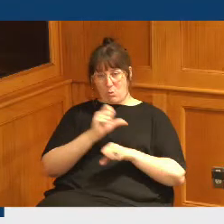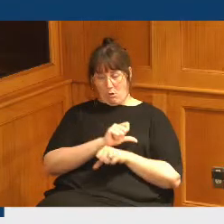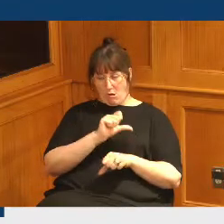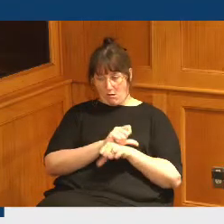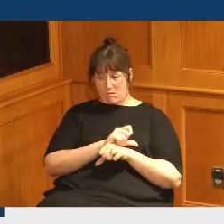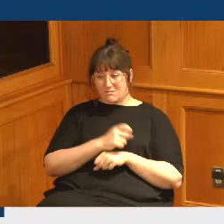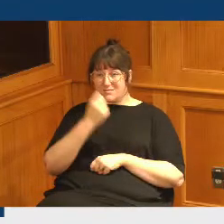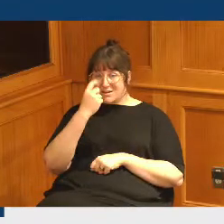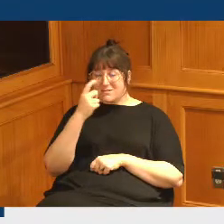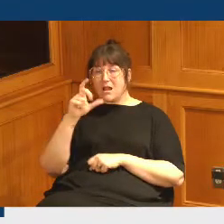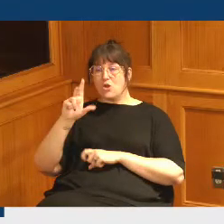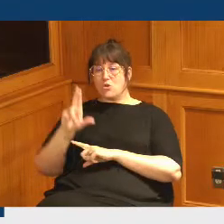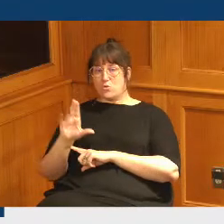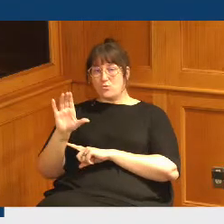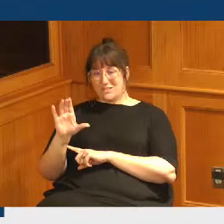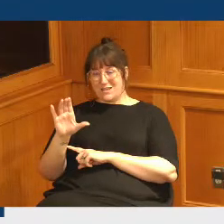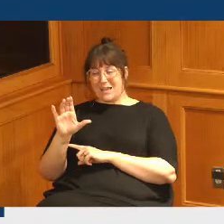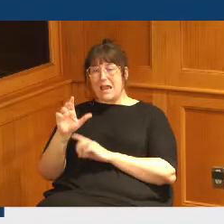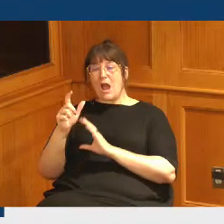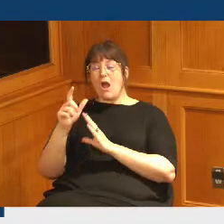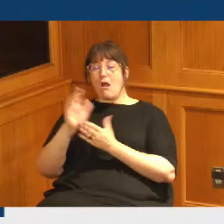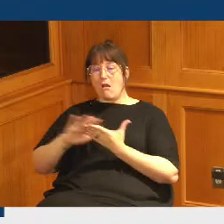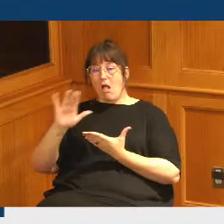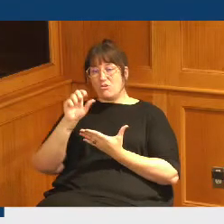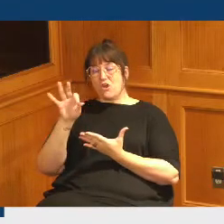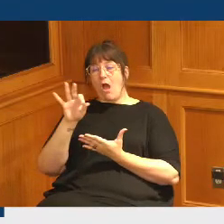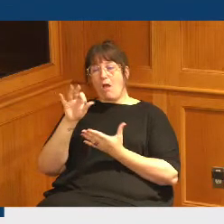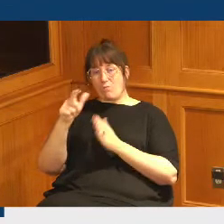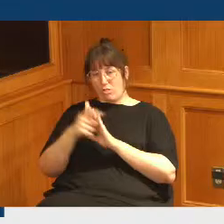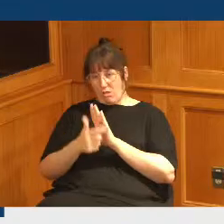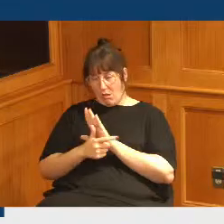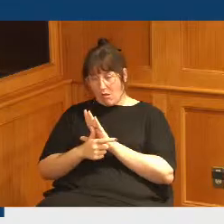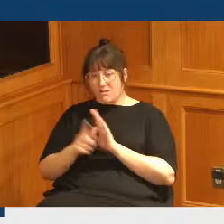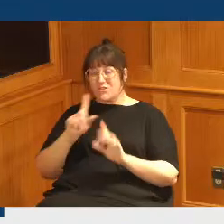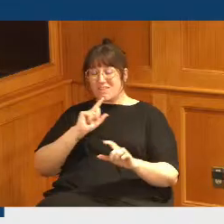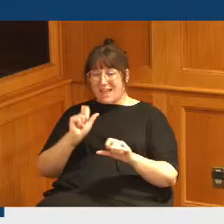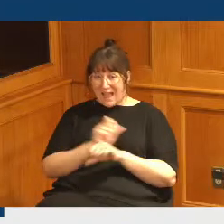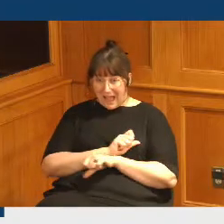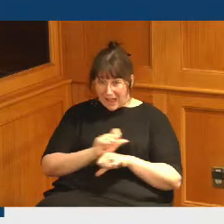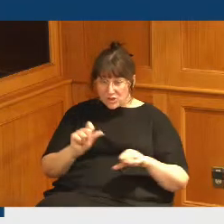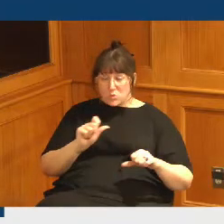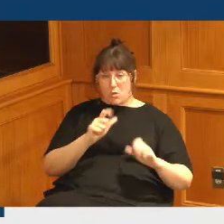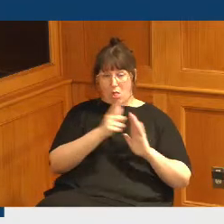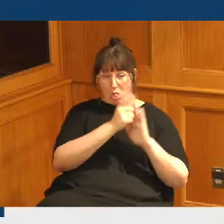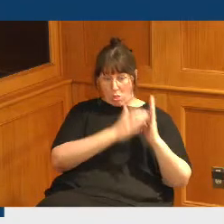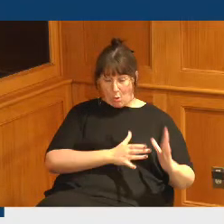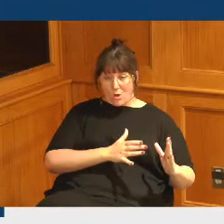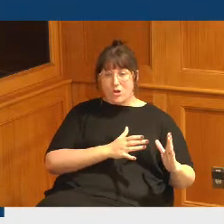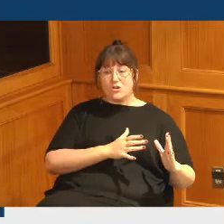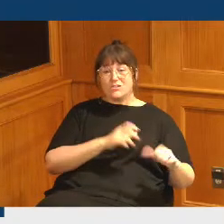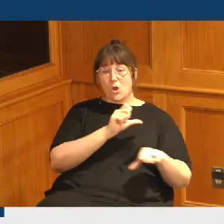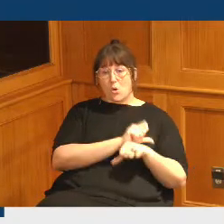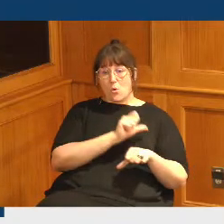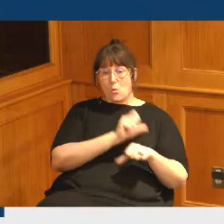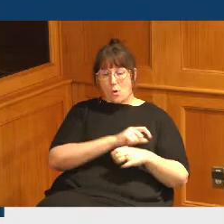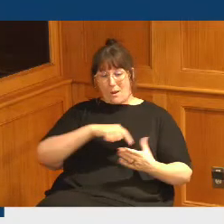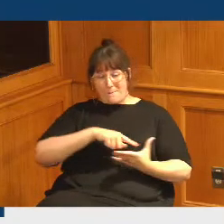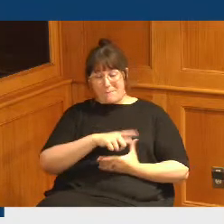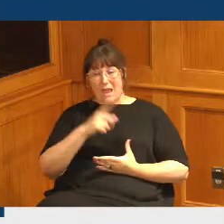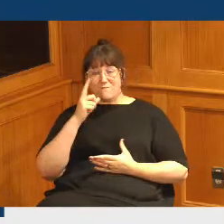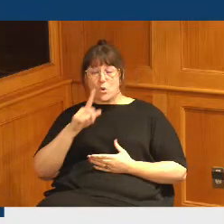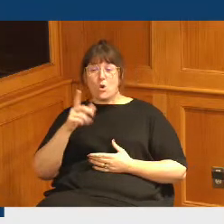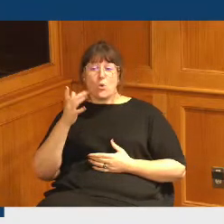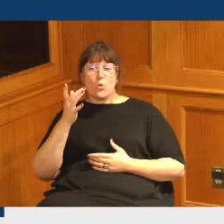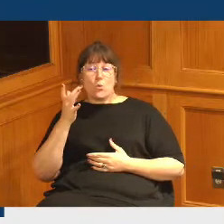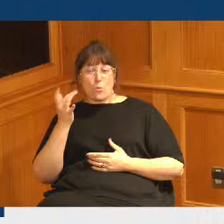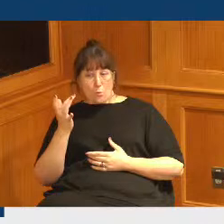with the University of Cincinnati College of Law. So the actual attorneys are employed by the University of Cincinnati College of Law, even though it is funded through our